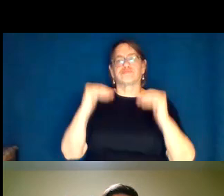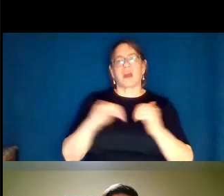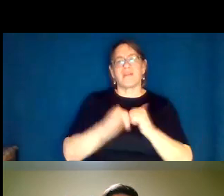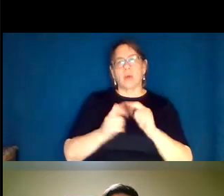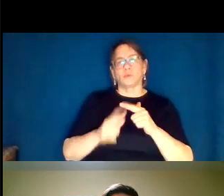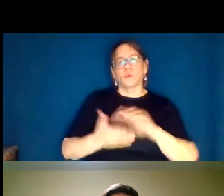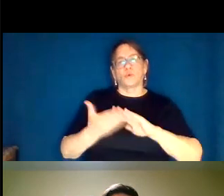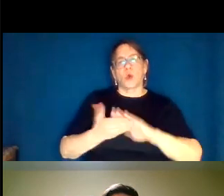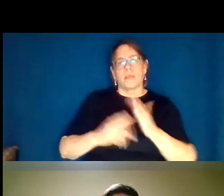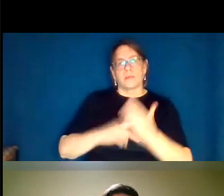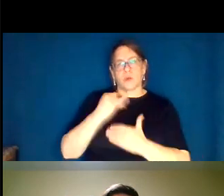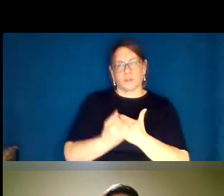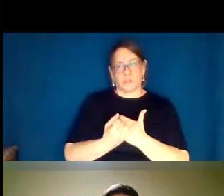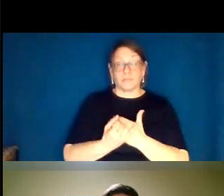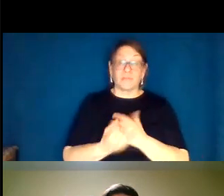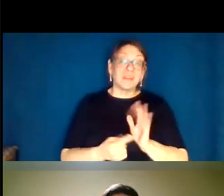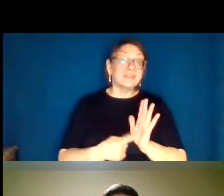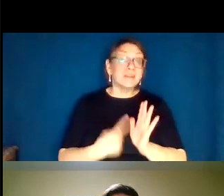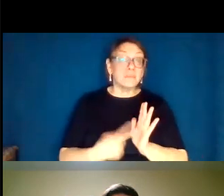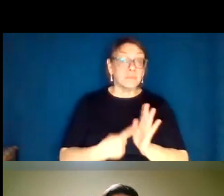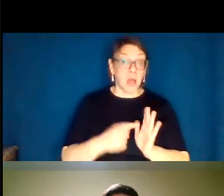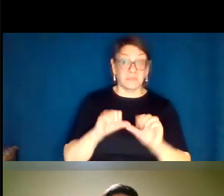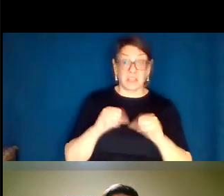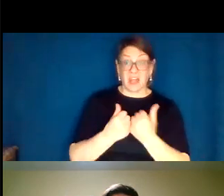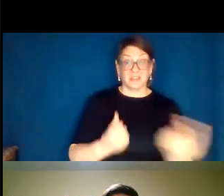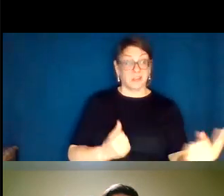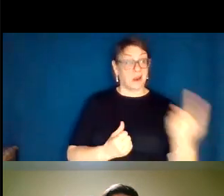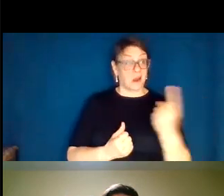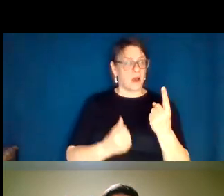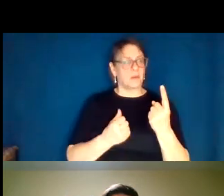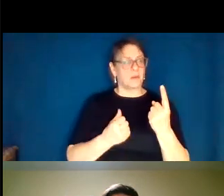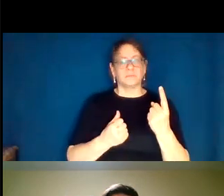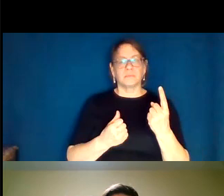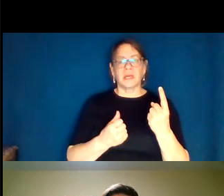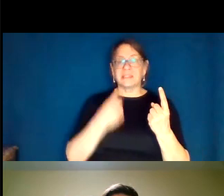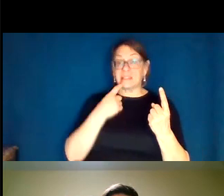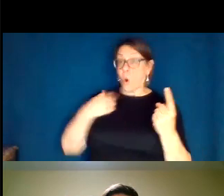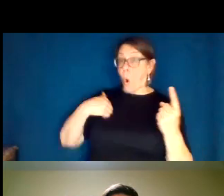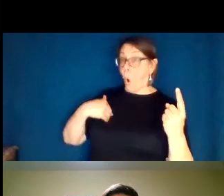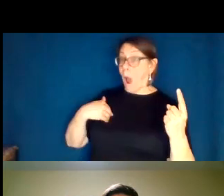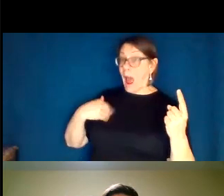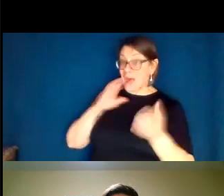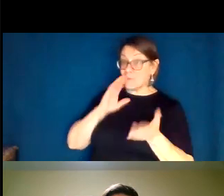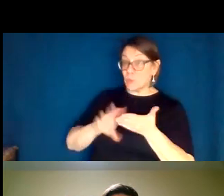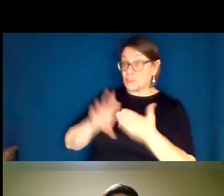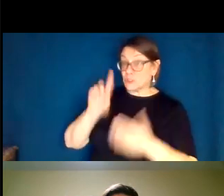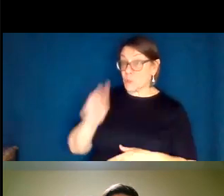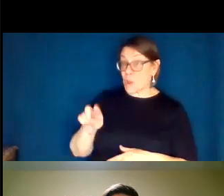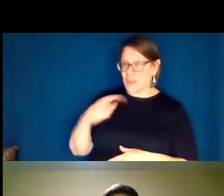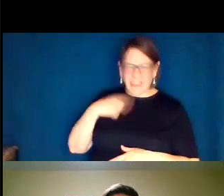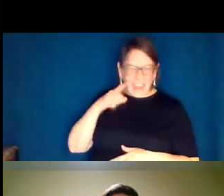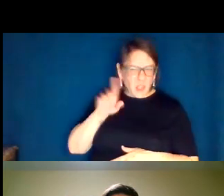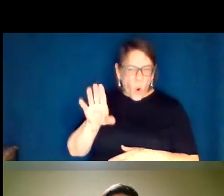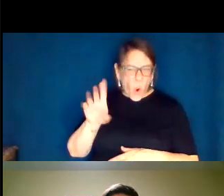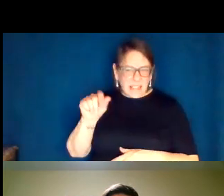Now, when there is someone who comes to us saying, this is a research question I have, I think your data is going to help me answer that.